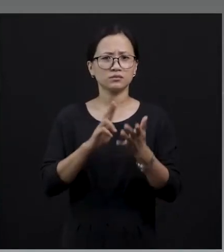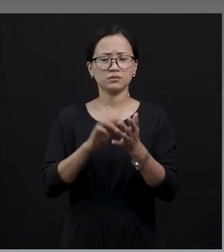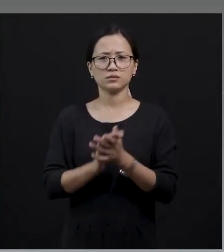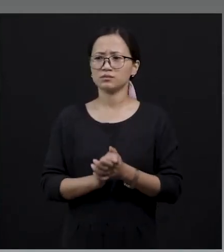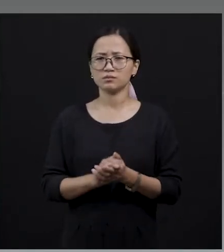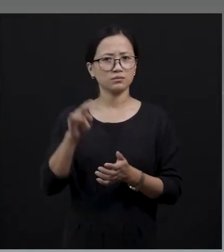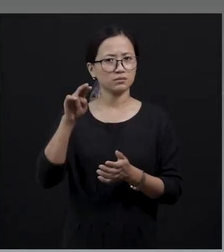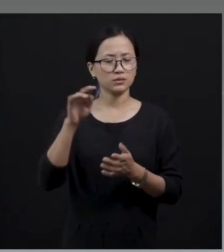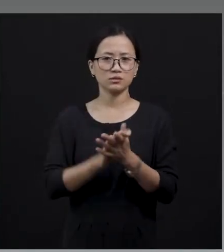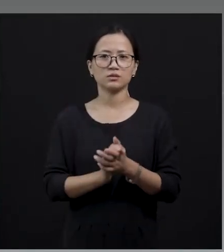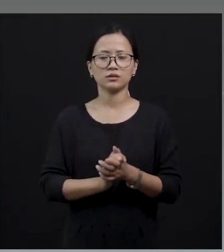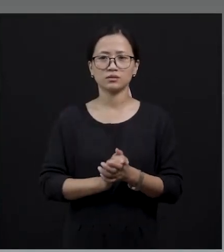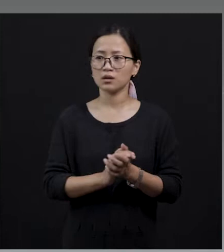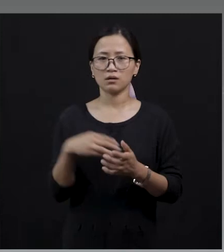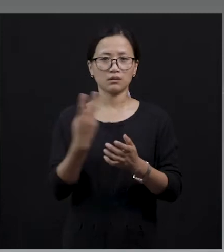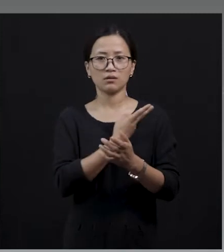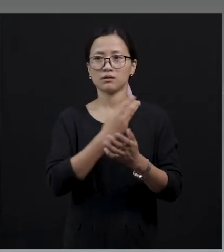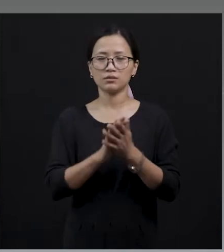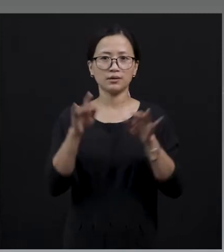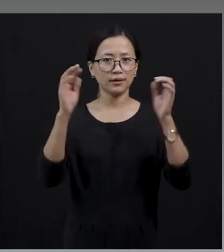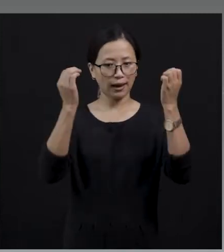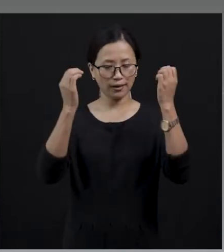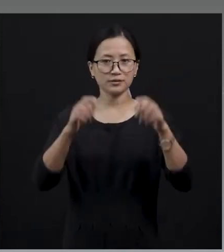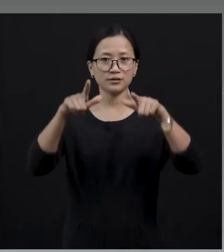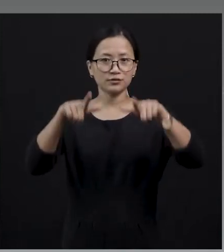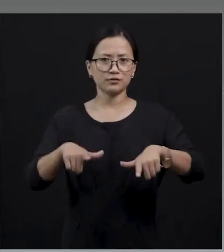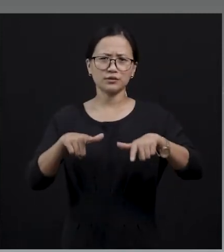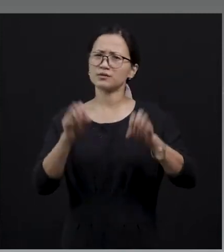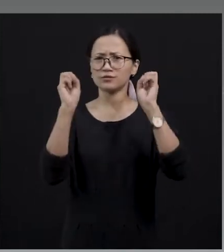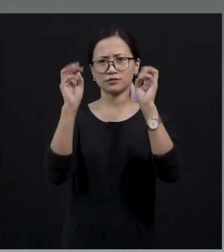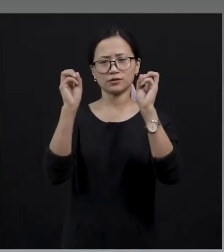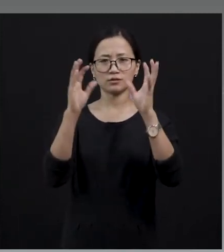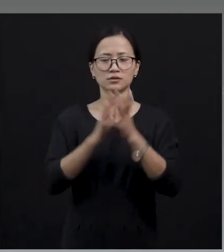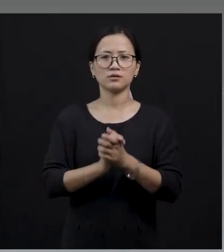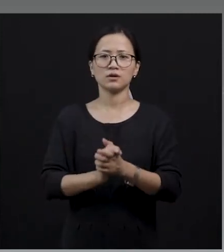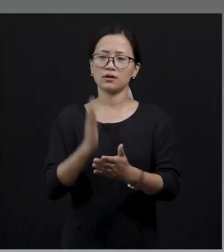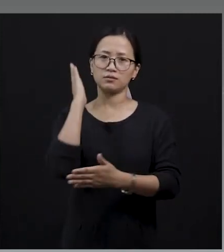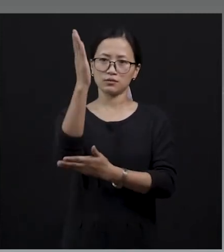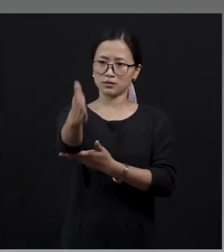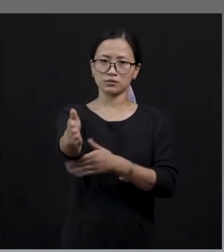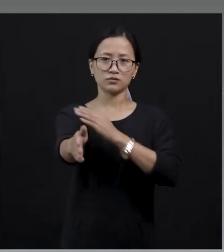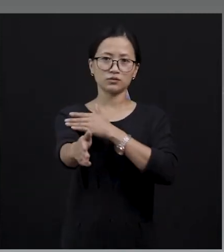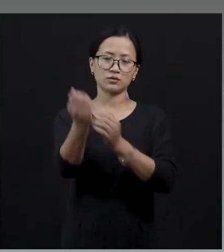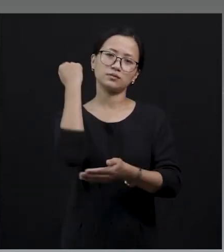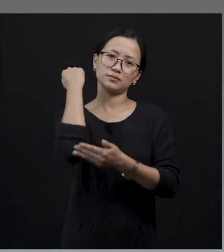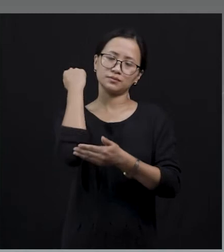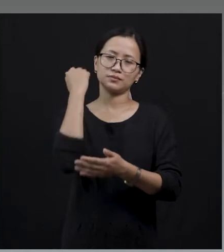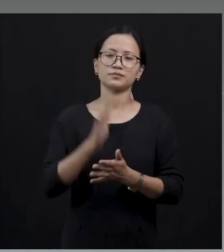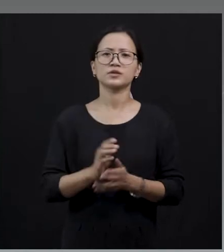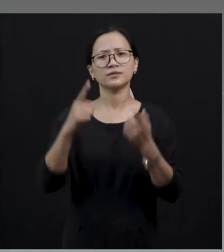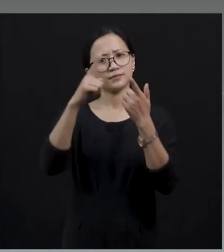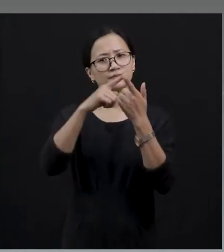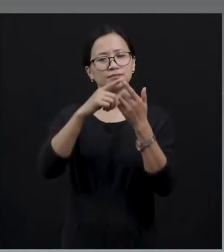your hands, your feet, your fingers. It can be your length of your elbow to your